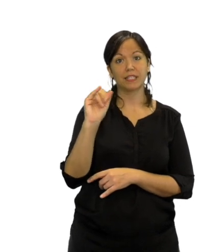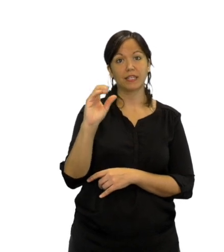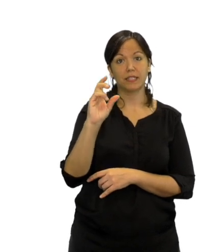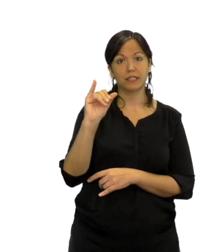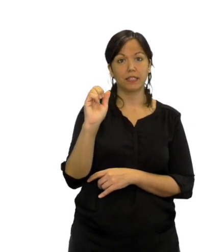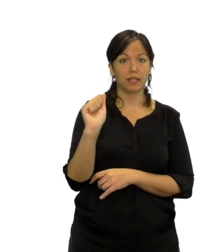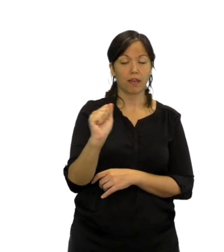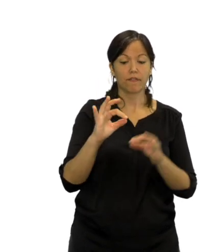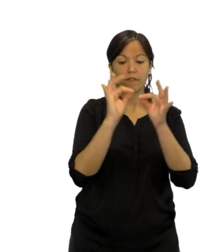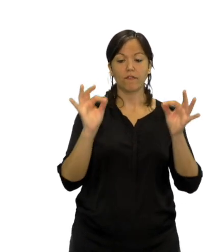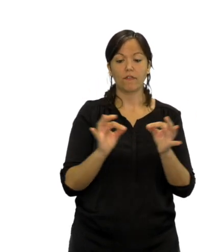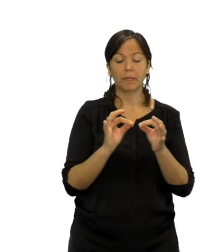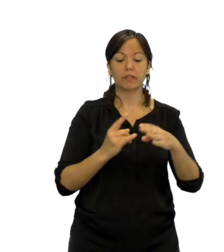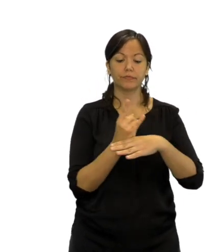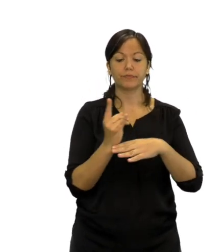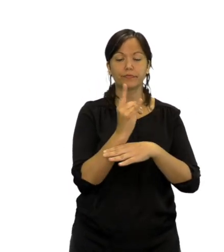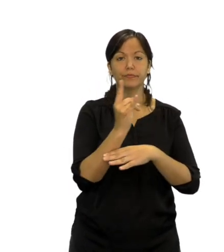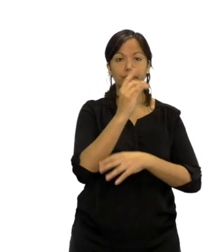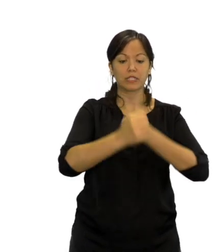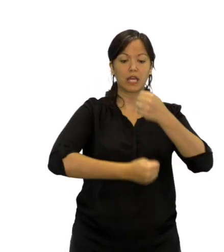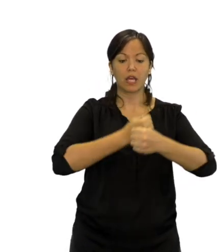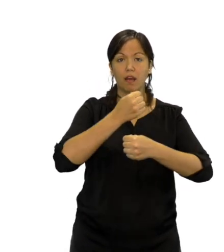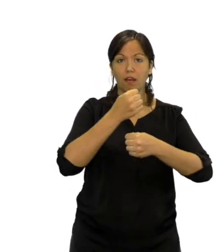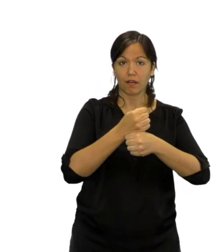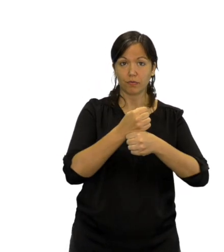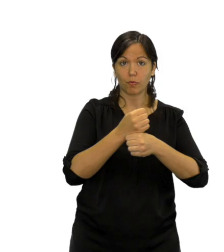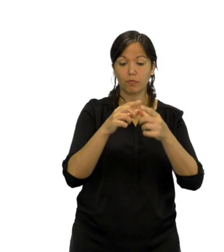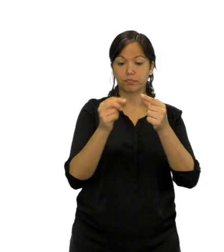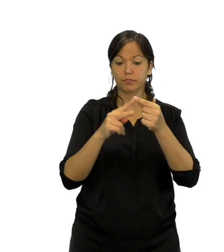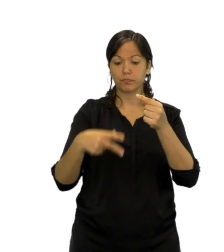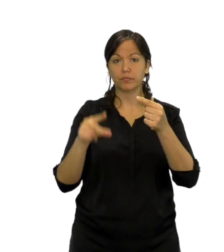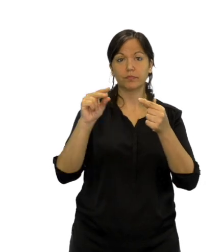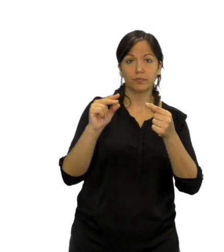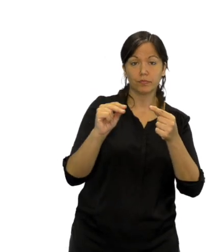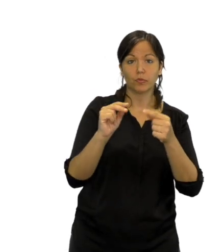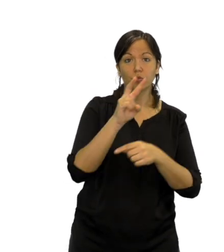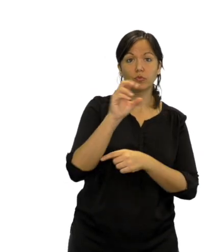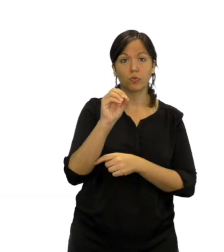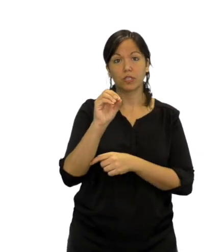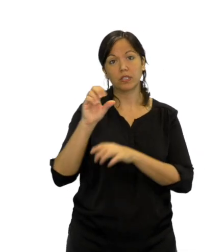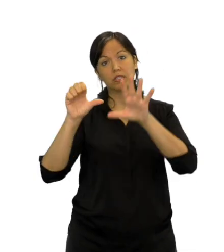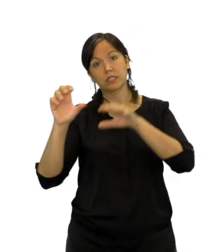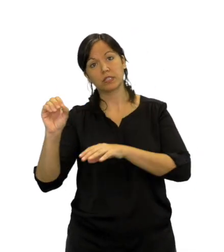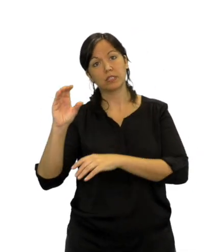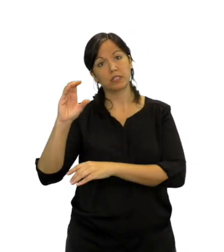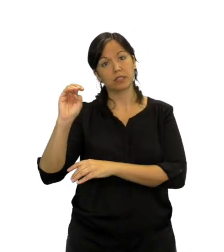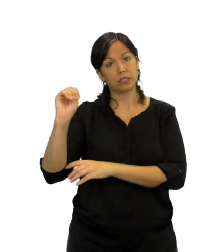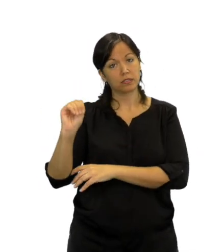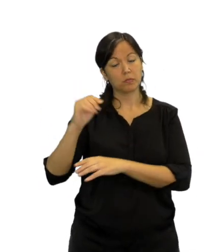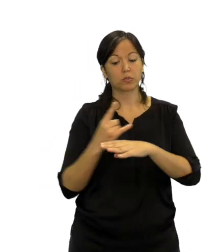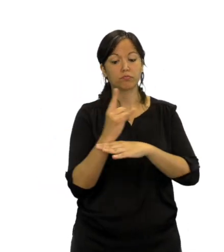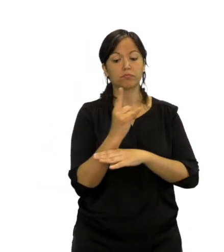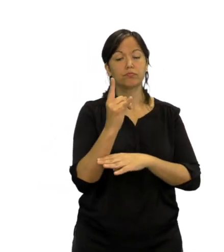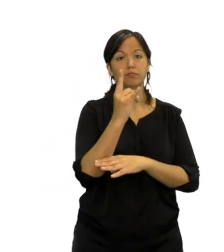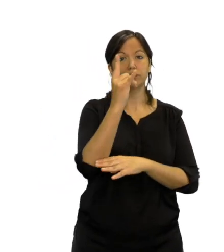erucoides. It belongs to the Brassicaceae family. White rocket is an annual herbaceous plant which grows to a height of